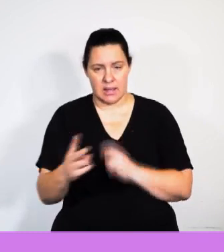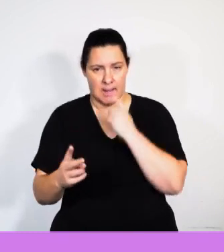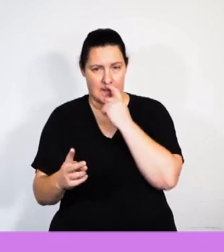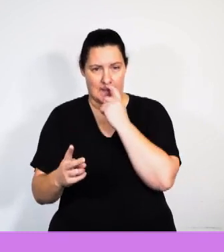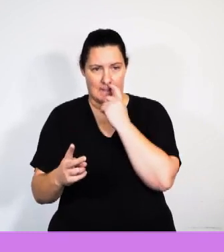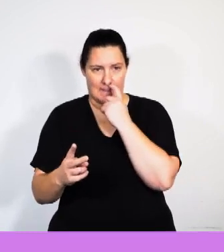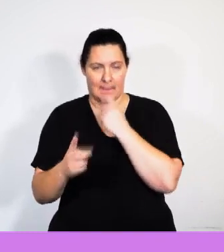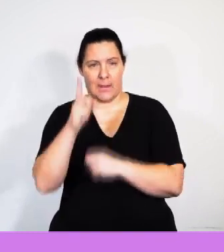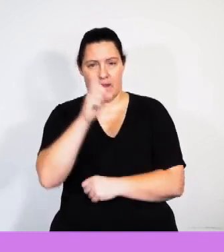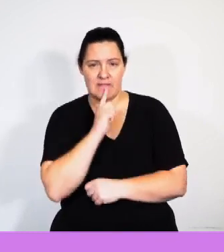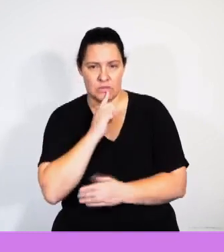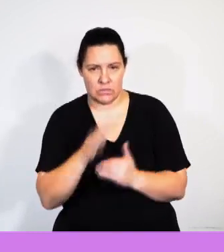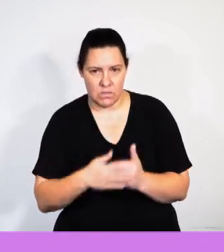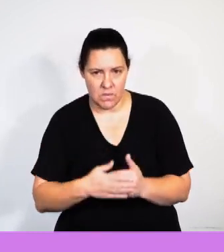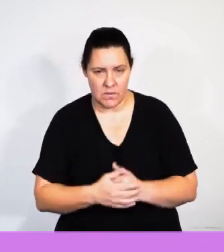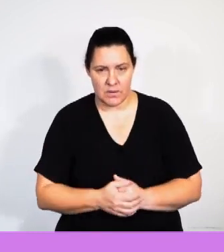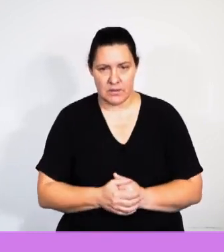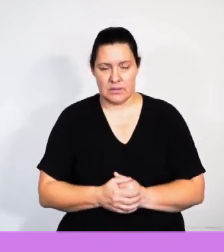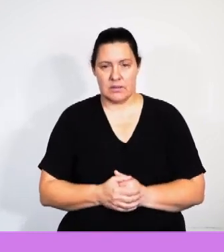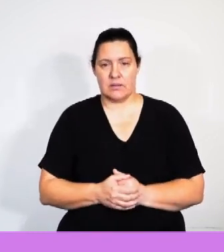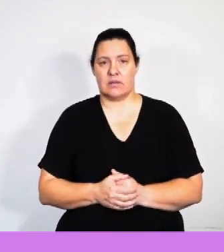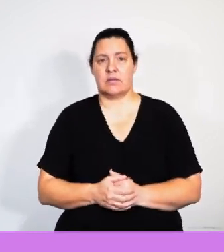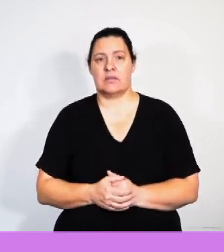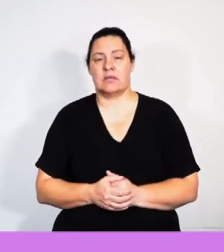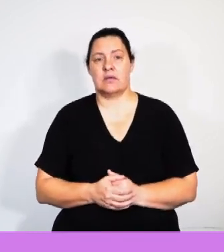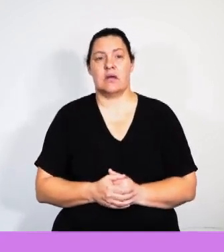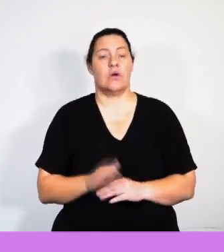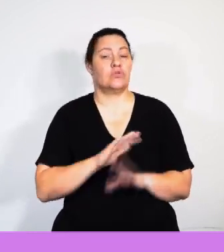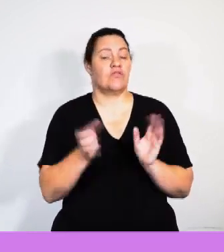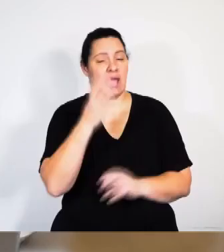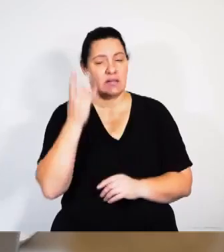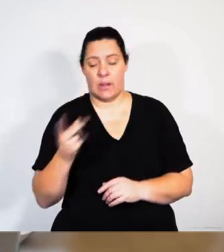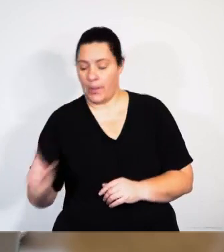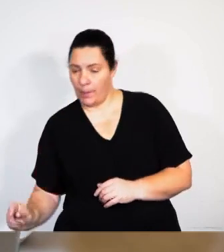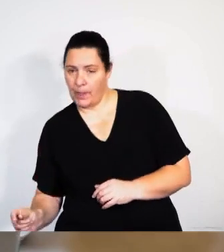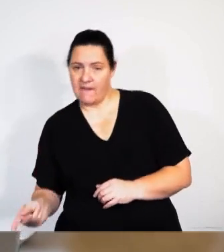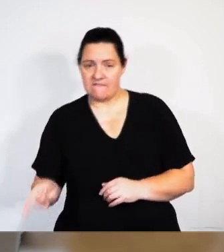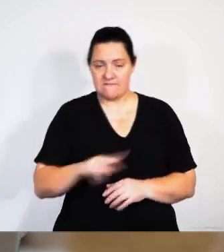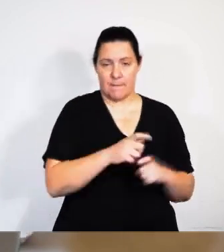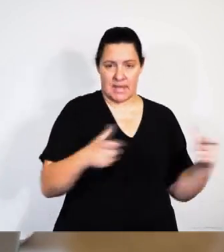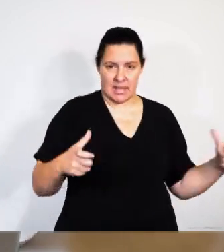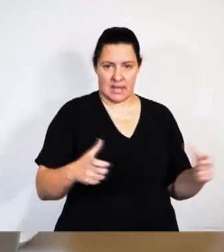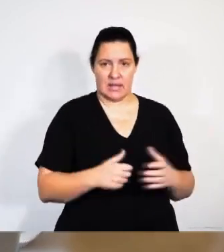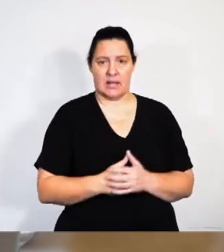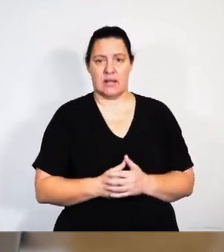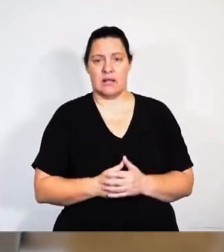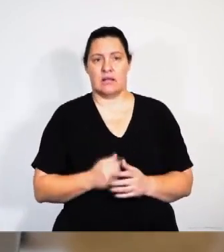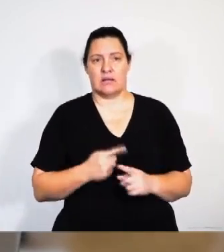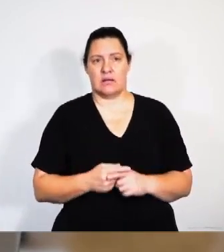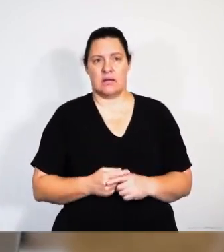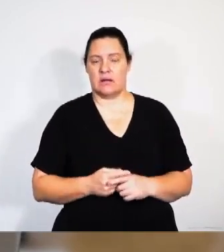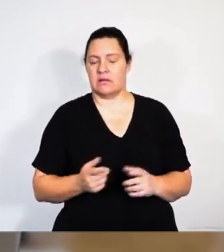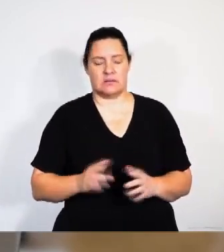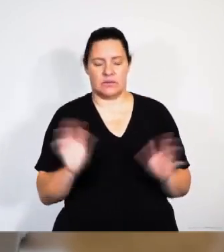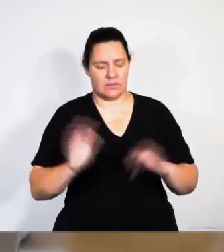be another 1,000 also. Right, and don't forget, from smaller units to bigger units, you multiply. From